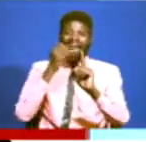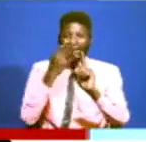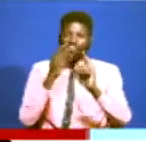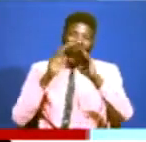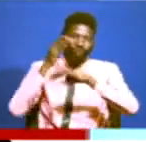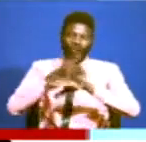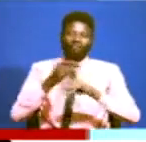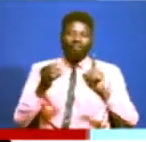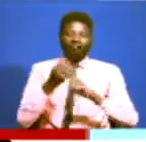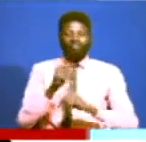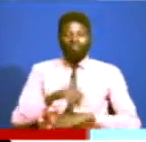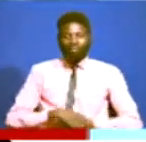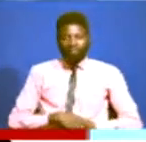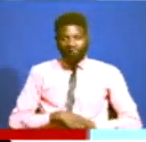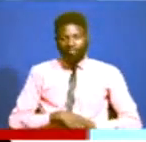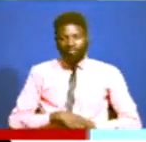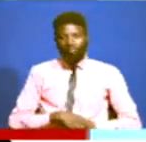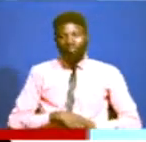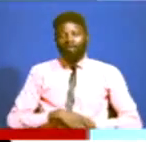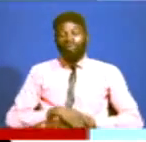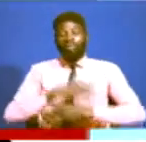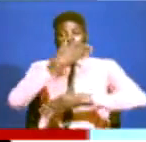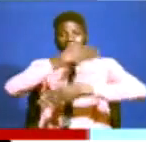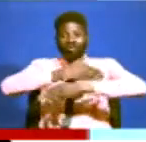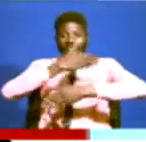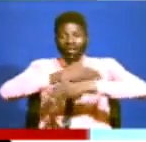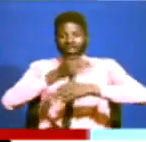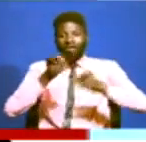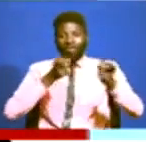Customs and Border Control has continued with a good trend